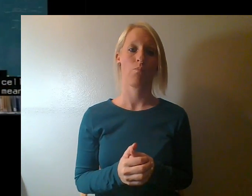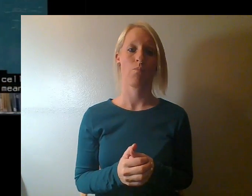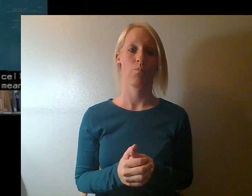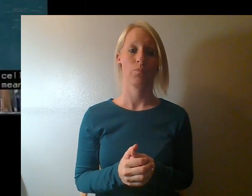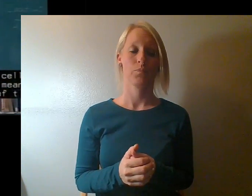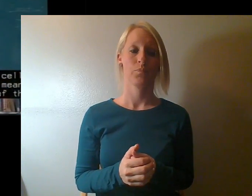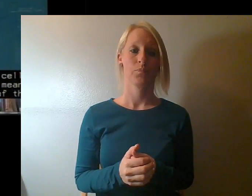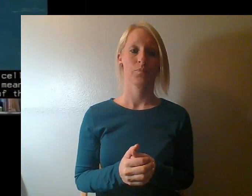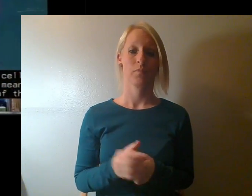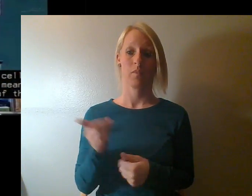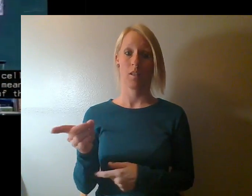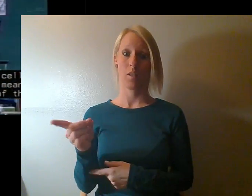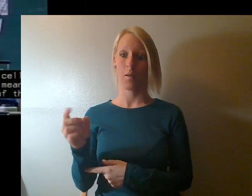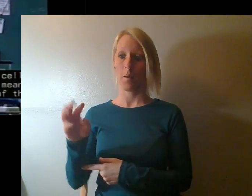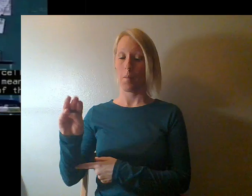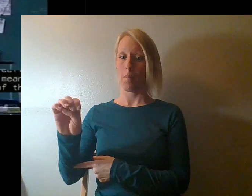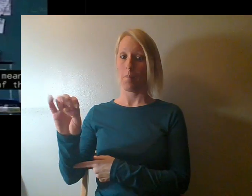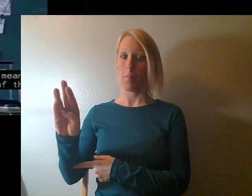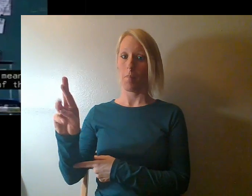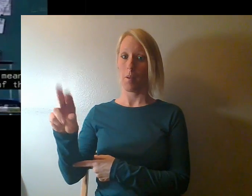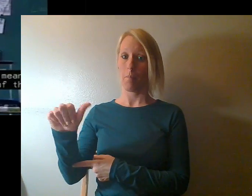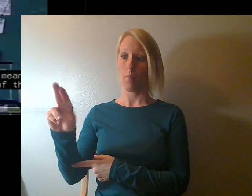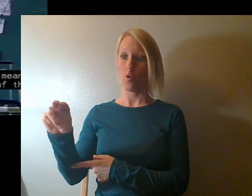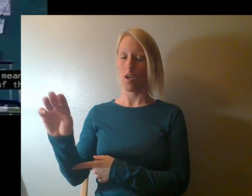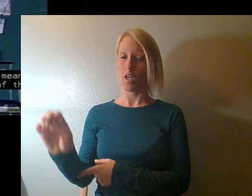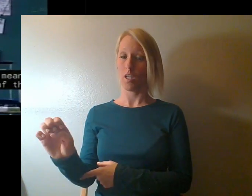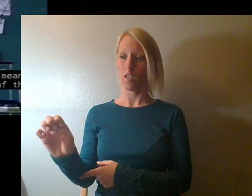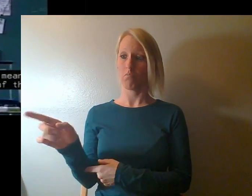the cell membrane is part of the living cell?